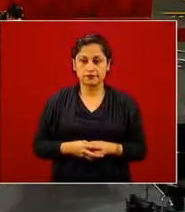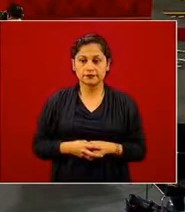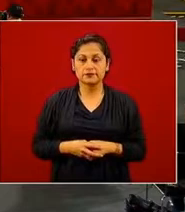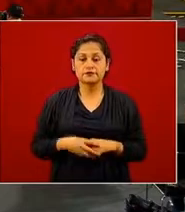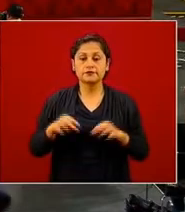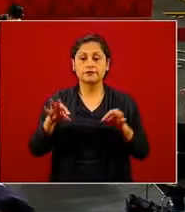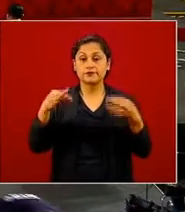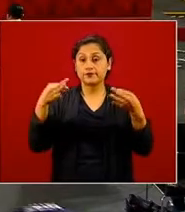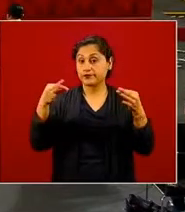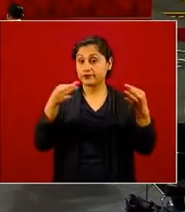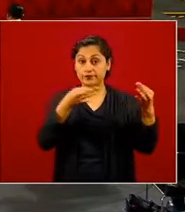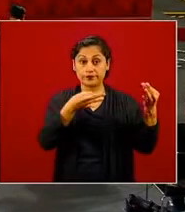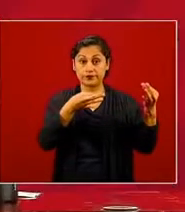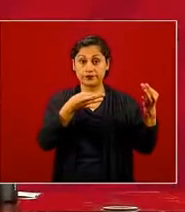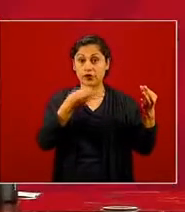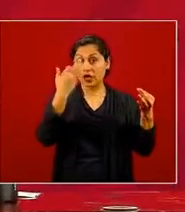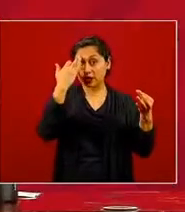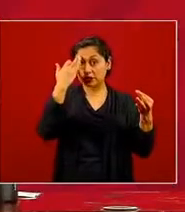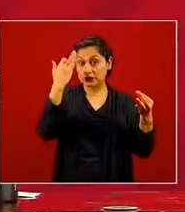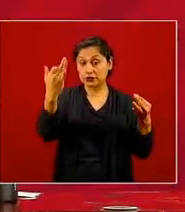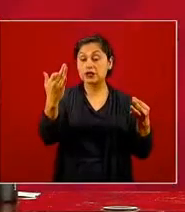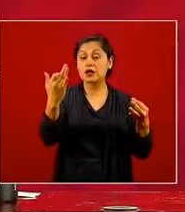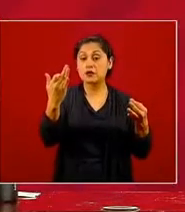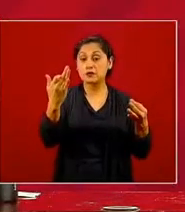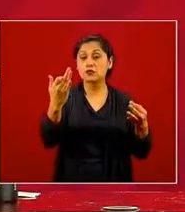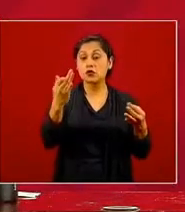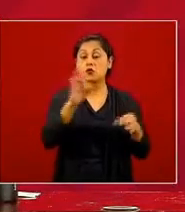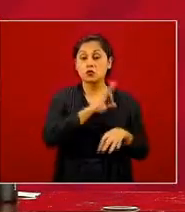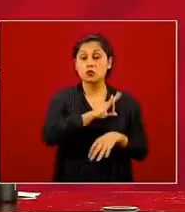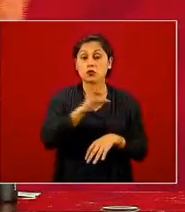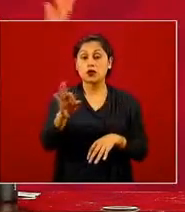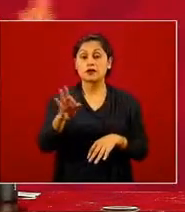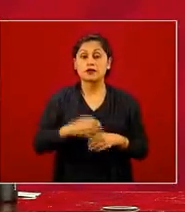100% protection.